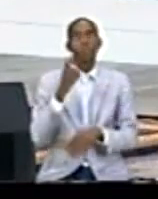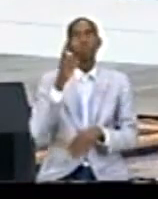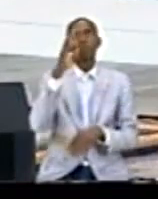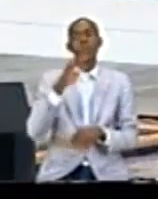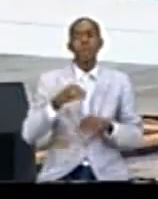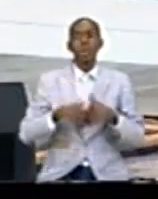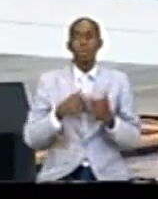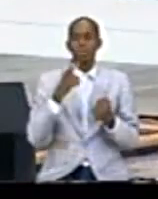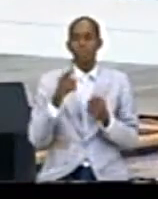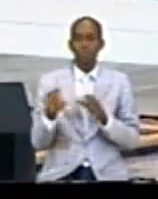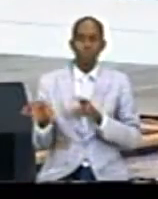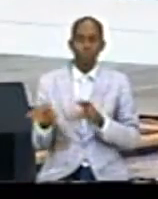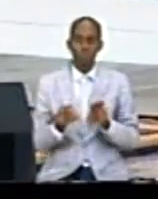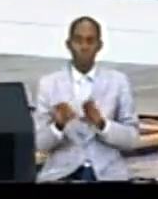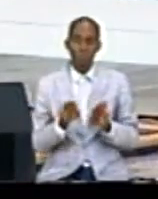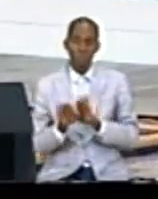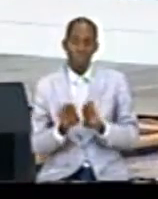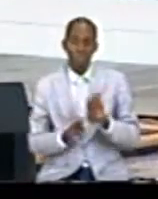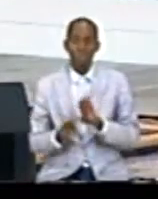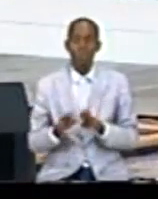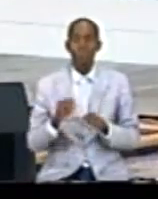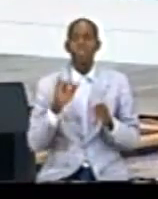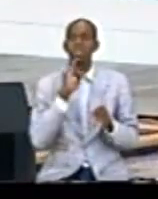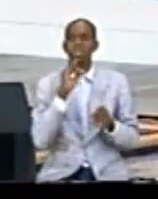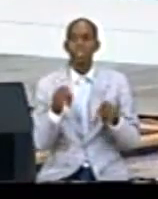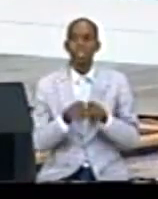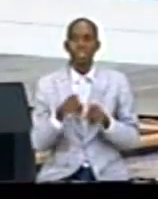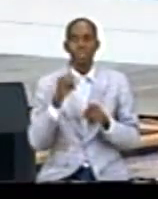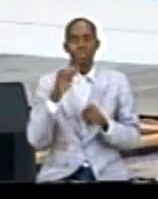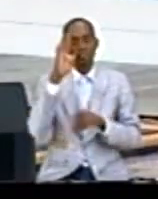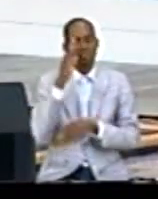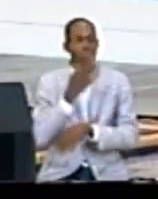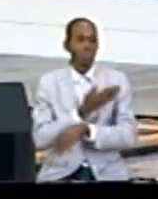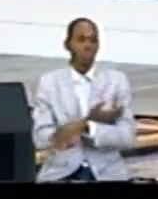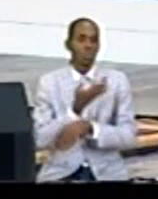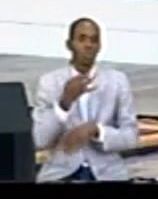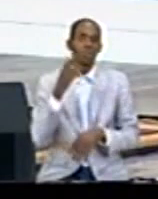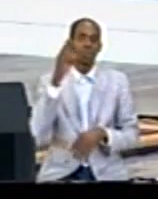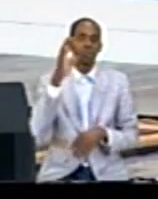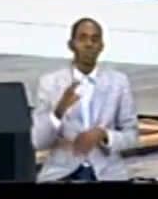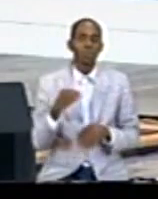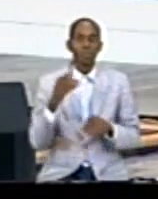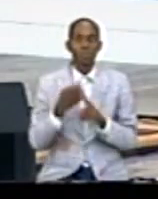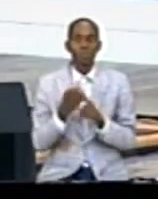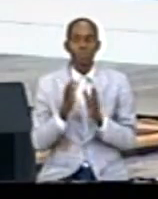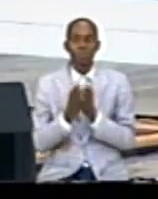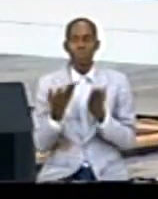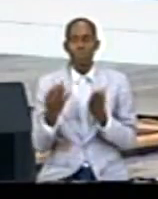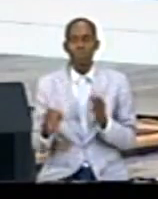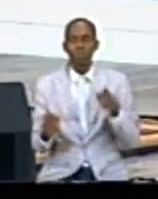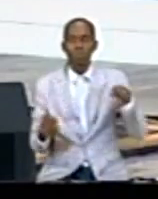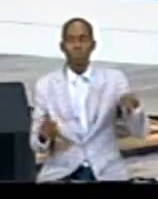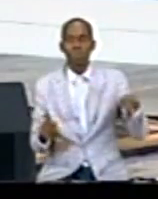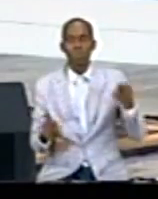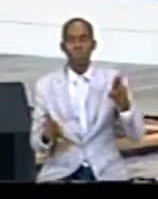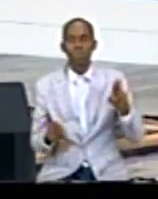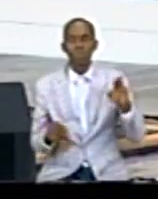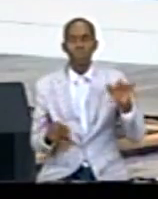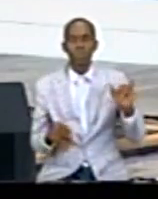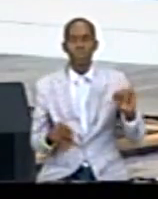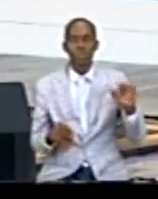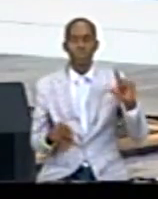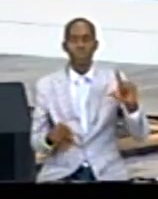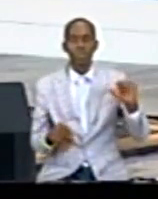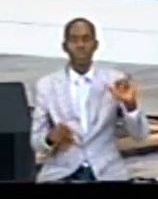themselves, sons of God? Philippians chapter 2, reading from verse 14. Do all